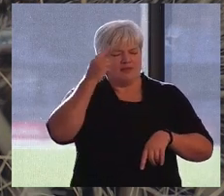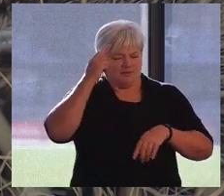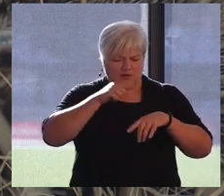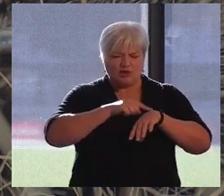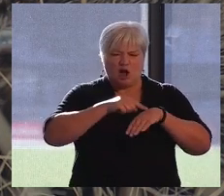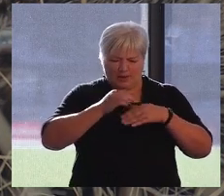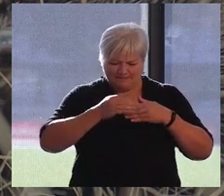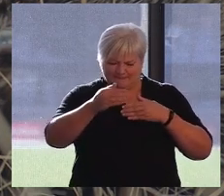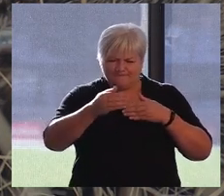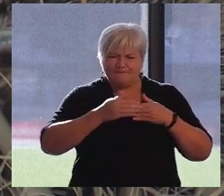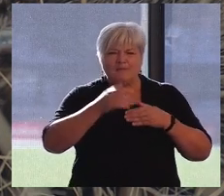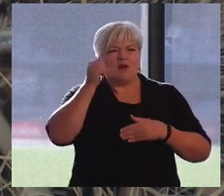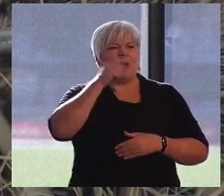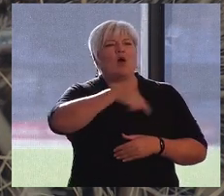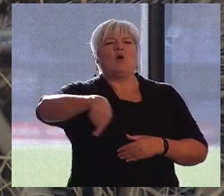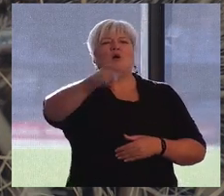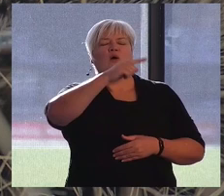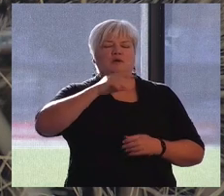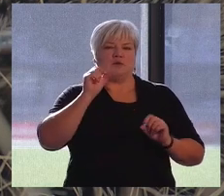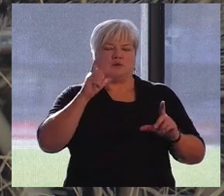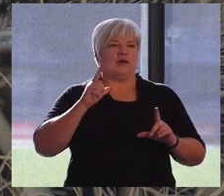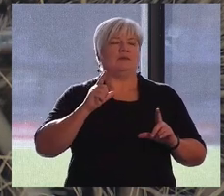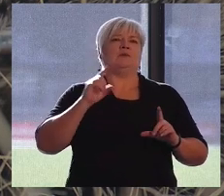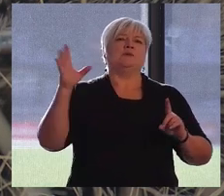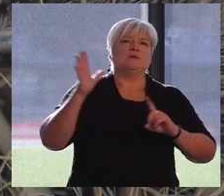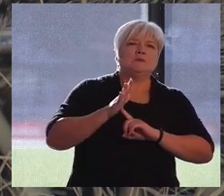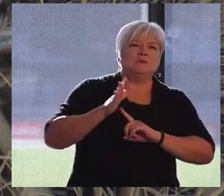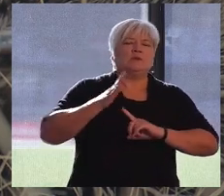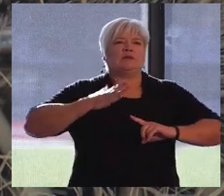wake up every day thinking about the urgency of these challenges.